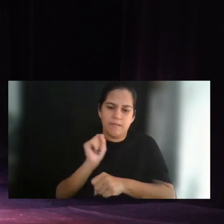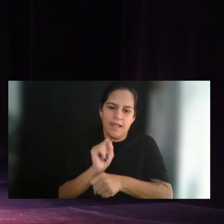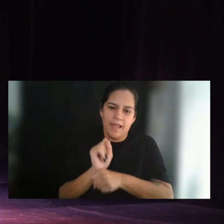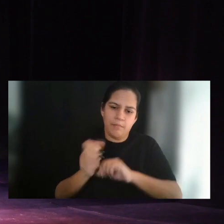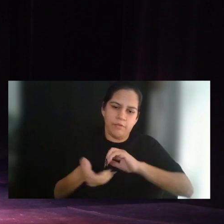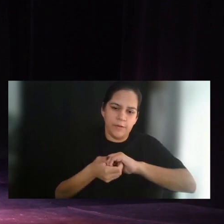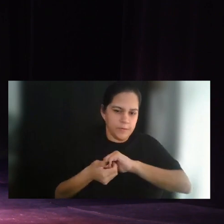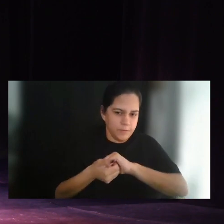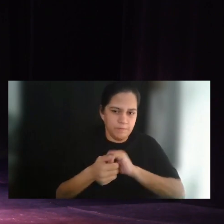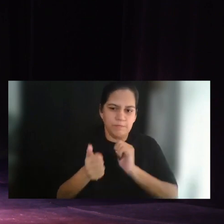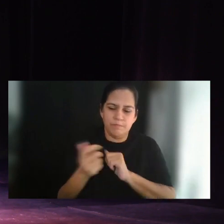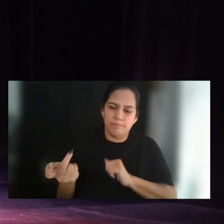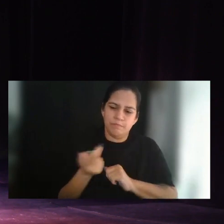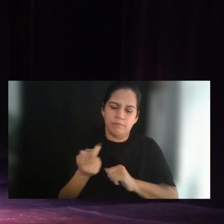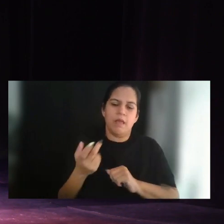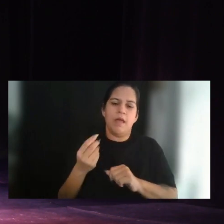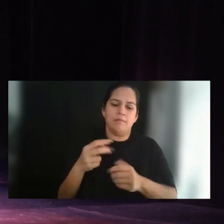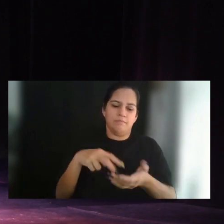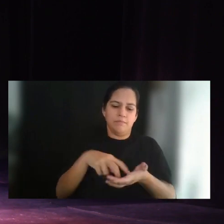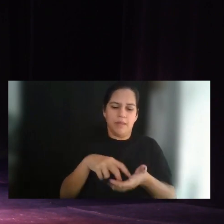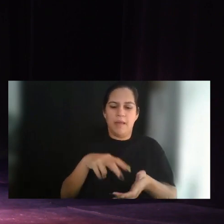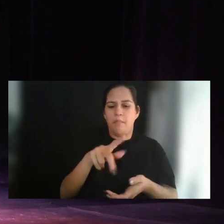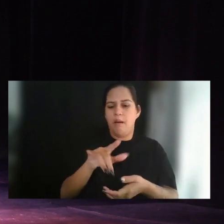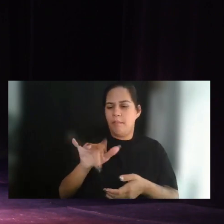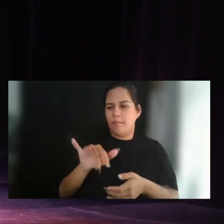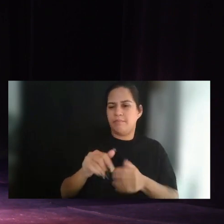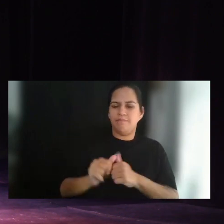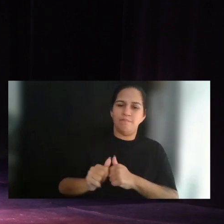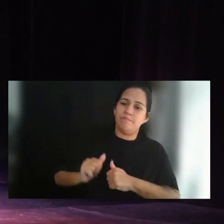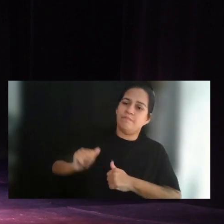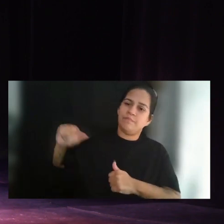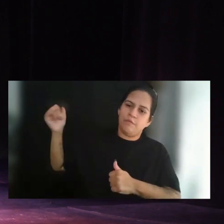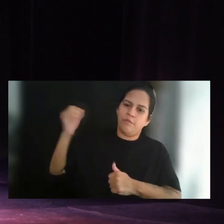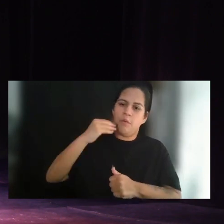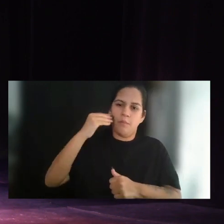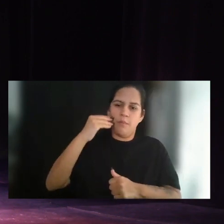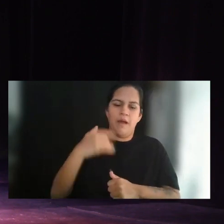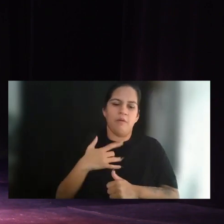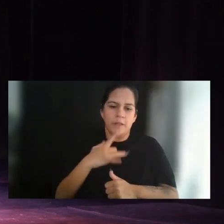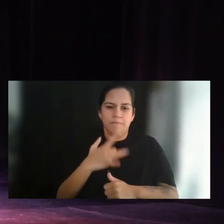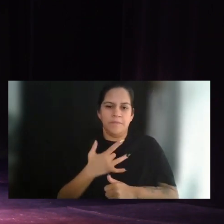lobby, being miles away from home, I really truly had the feeling of being home.